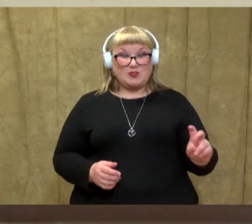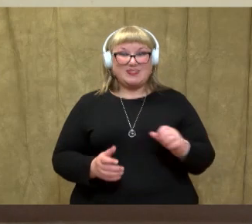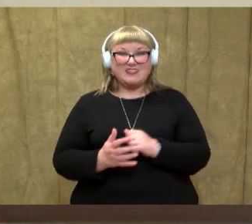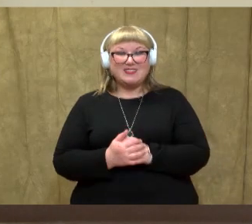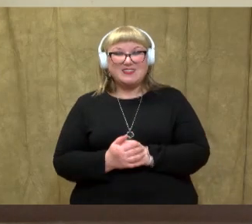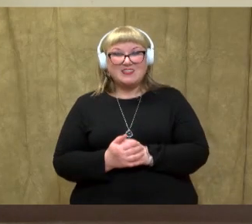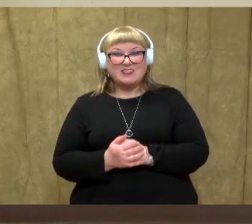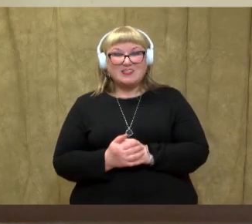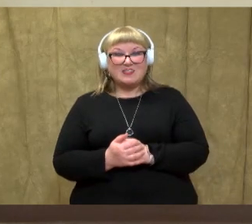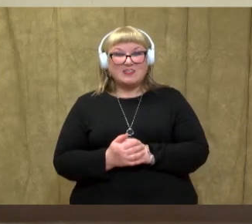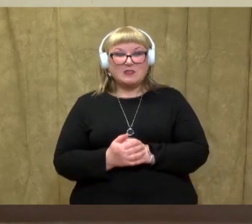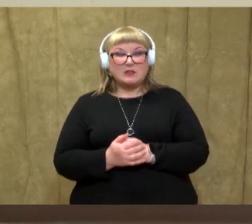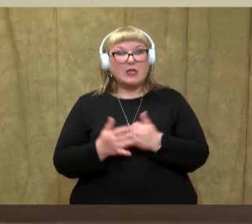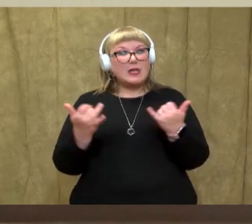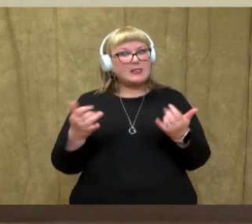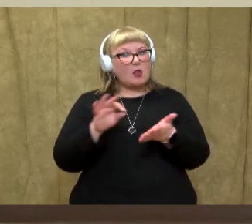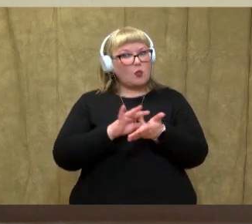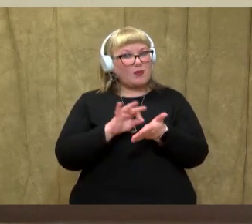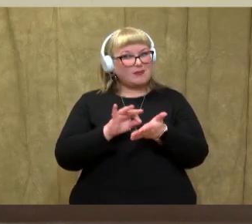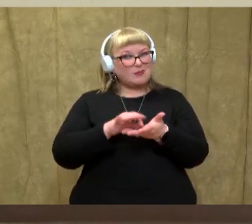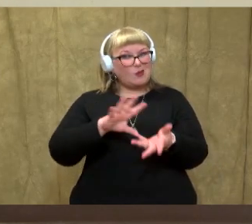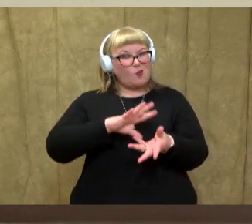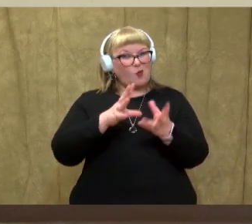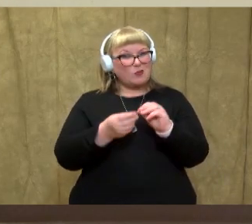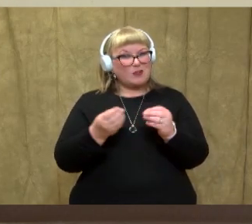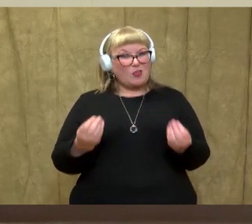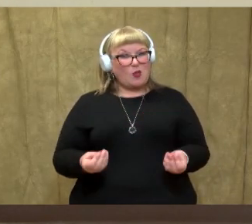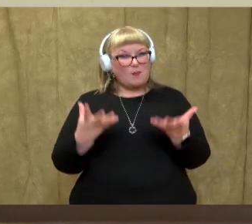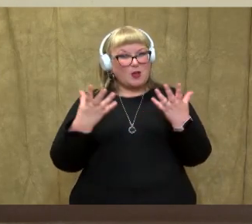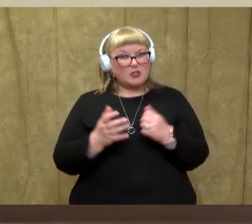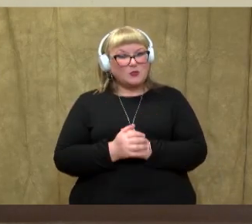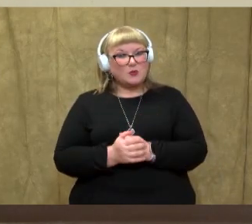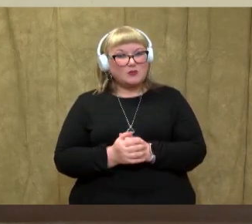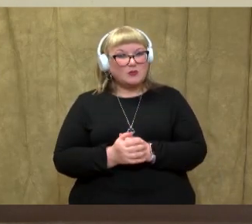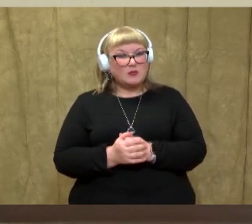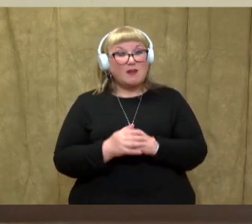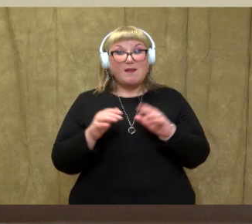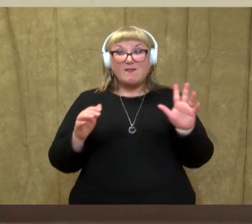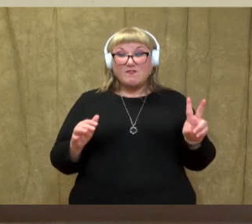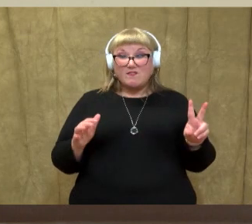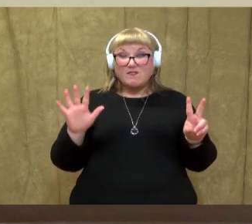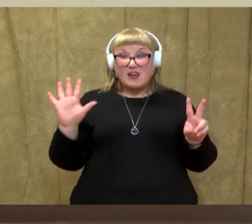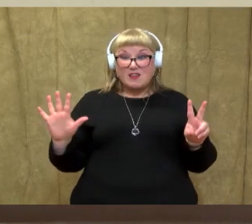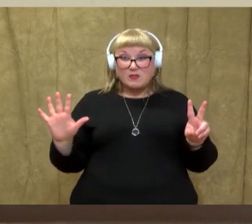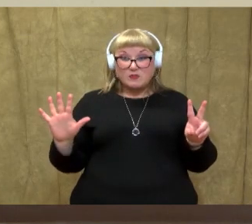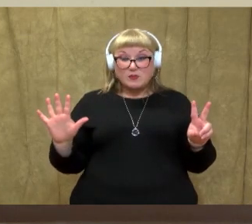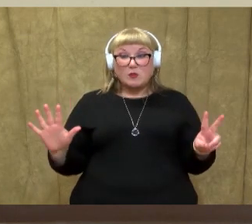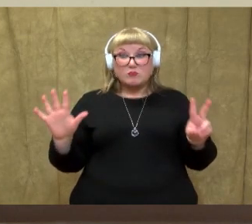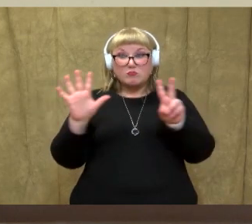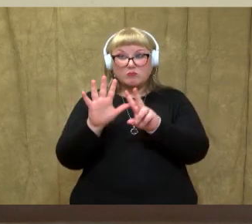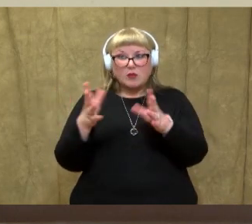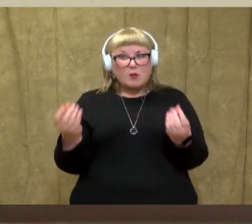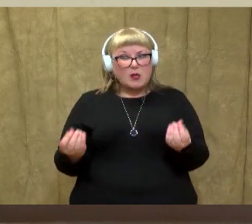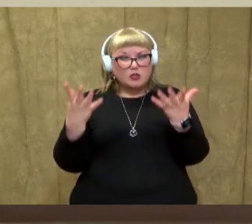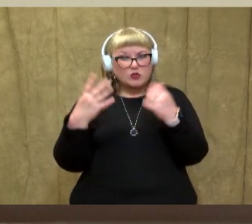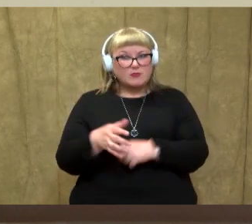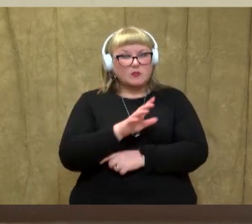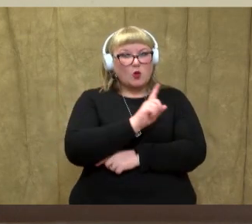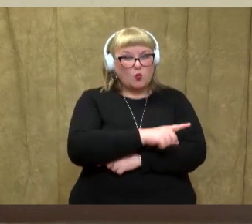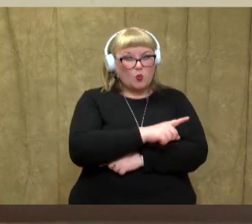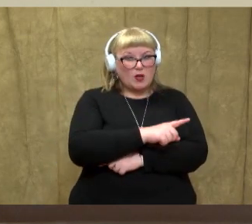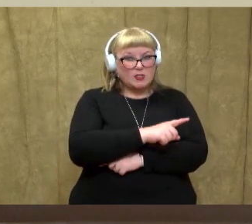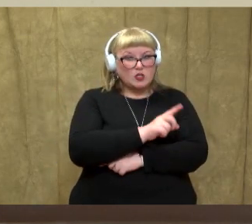2. Now let's count these cubes, 5 plus 2 all together.